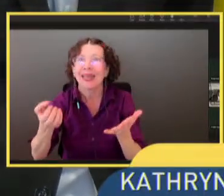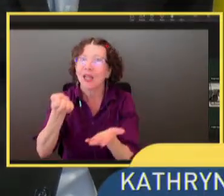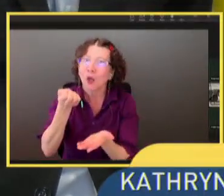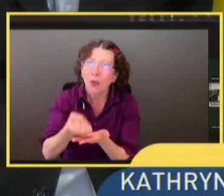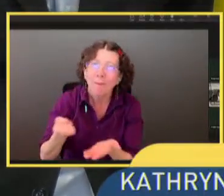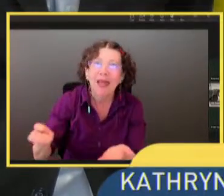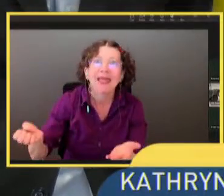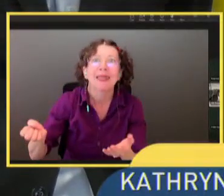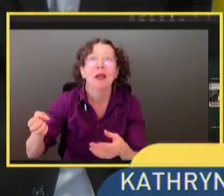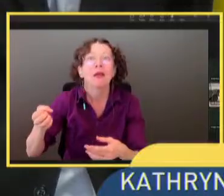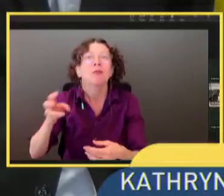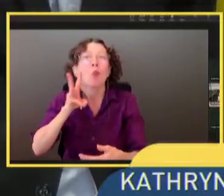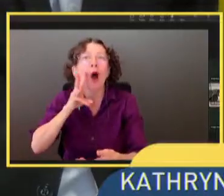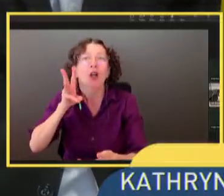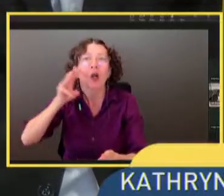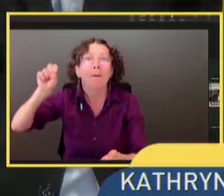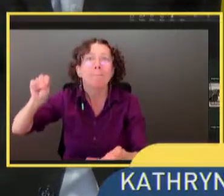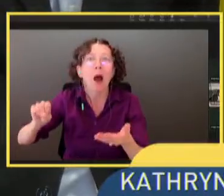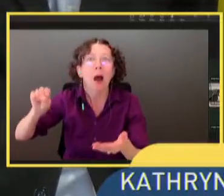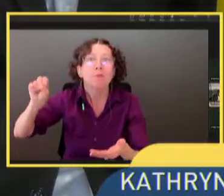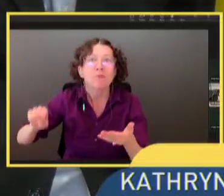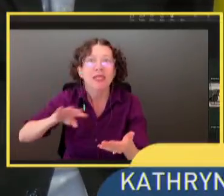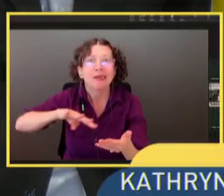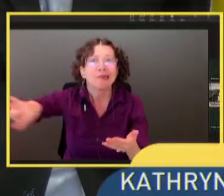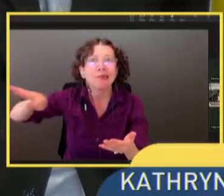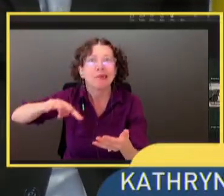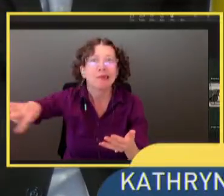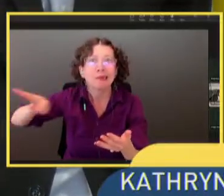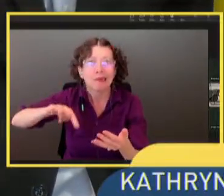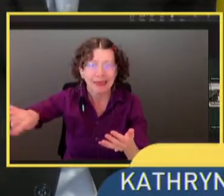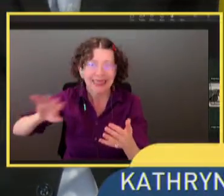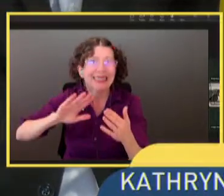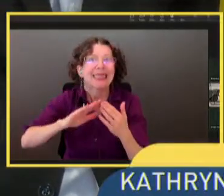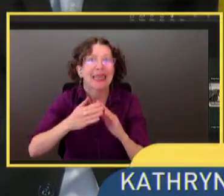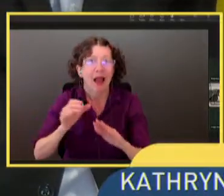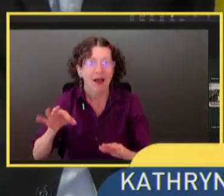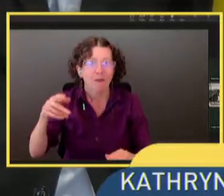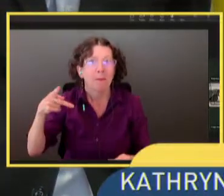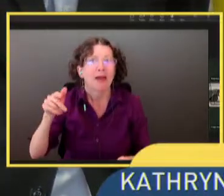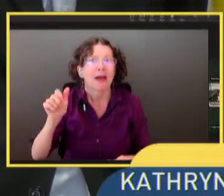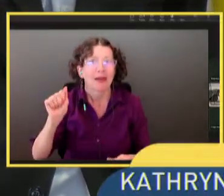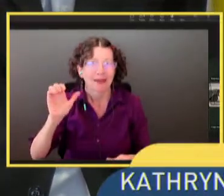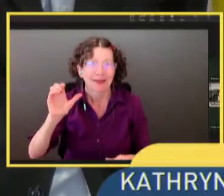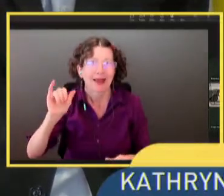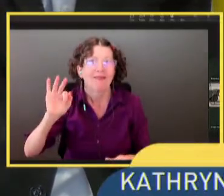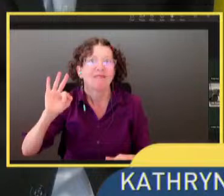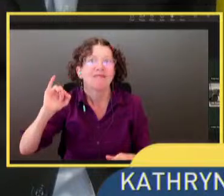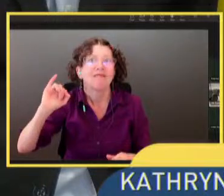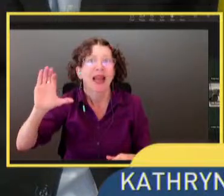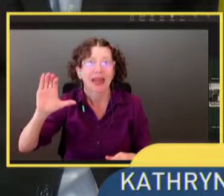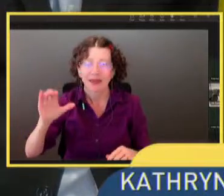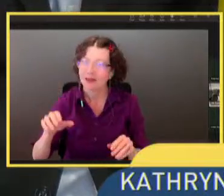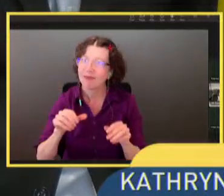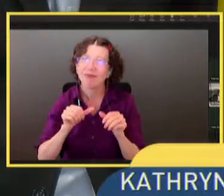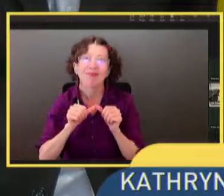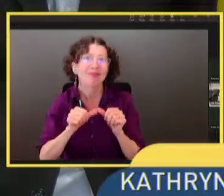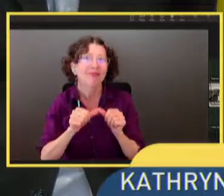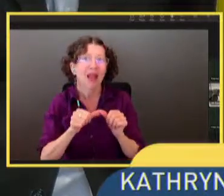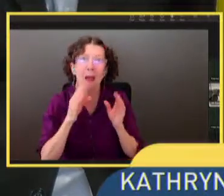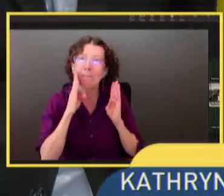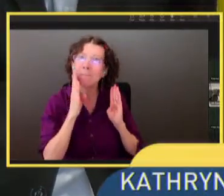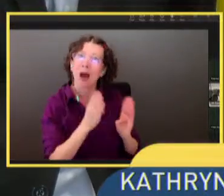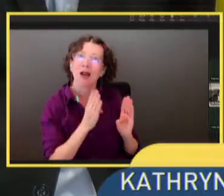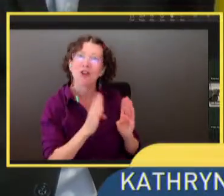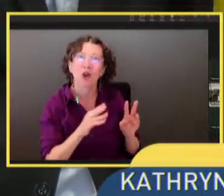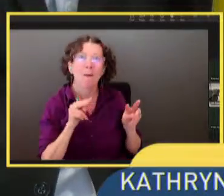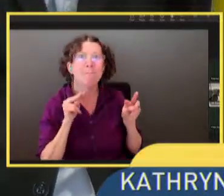Snohomish counties, with nearly 9 already completed and another 2 in the process of being repaired. Additionally, we have provided heavy